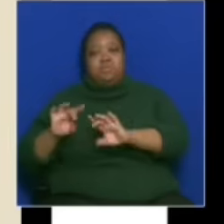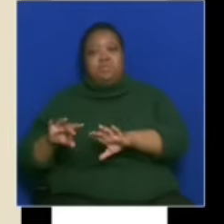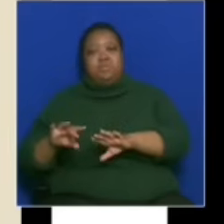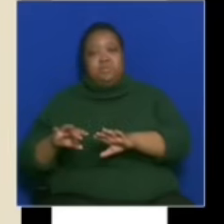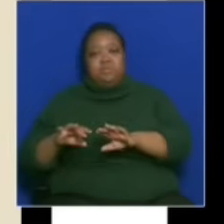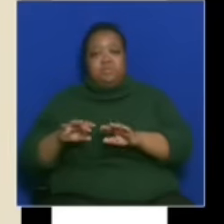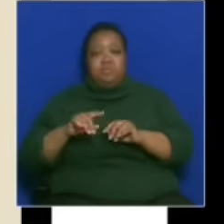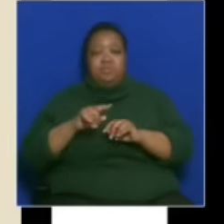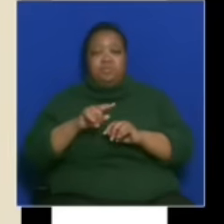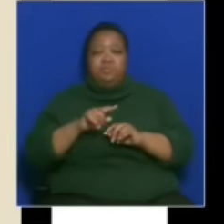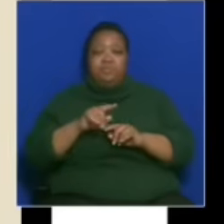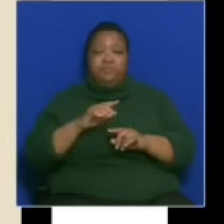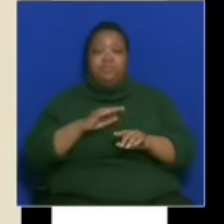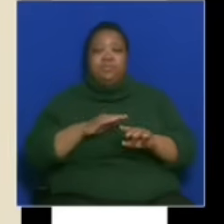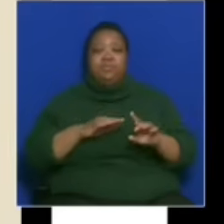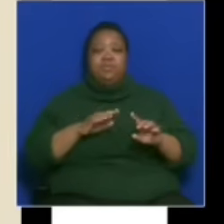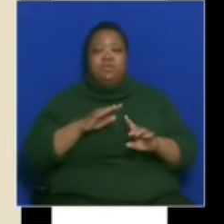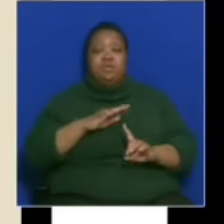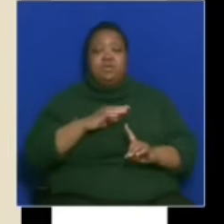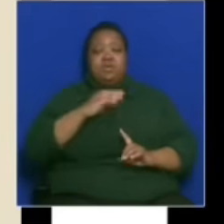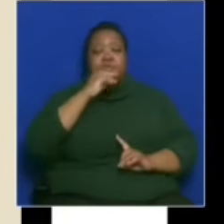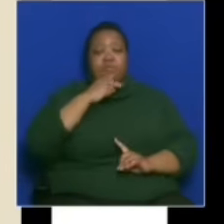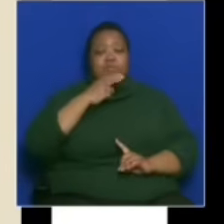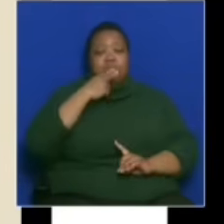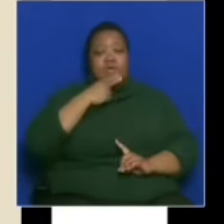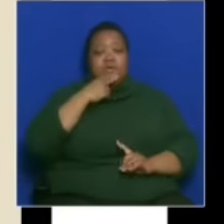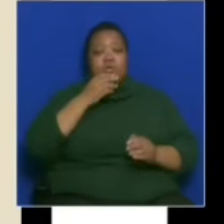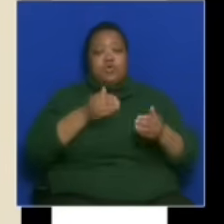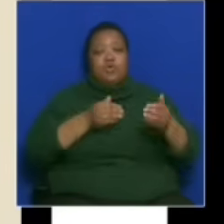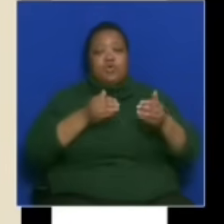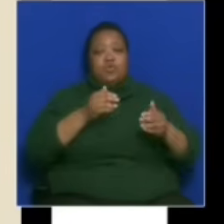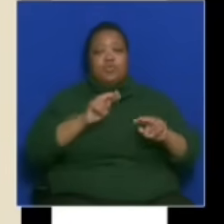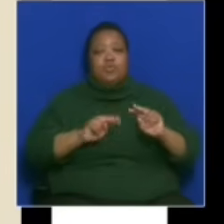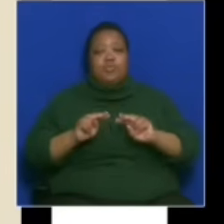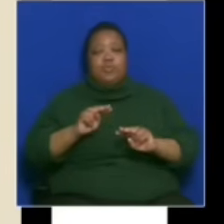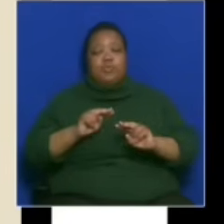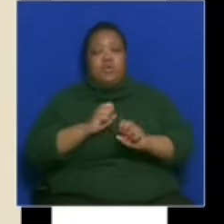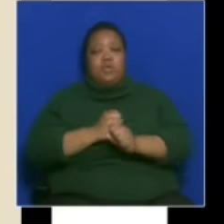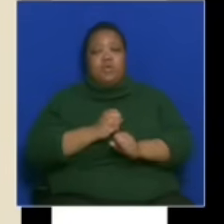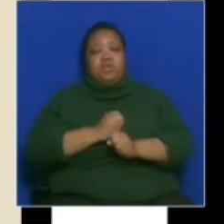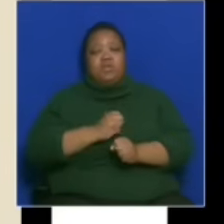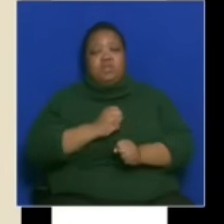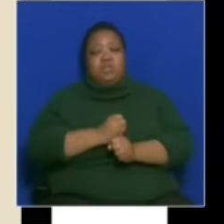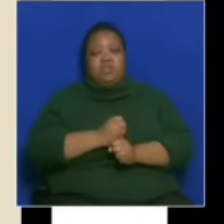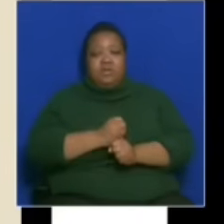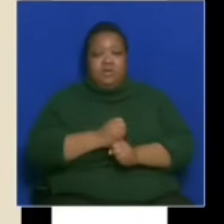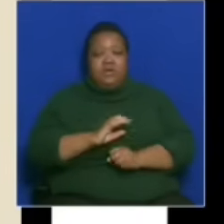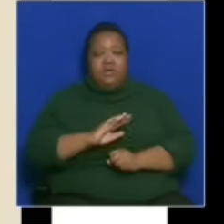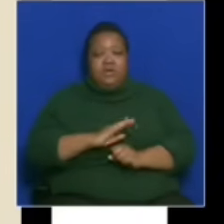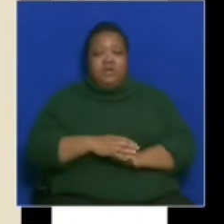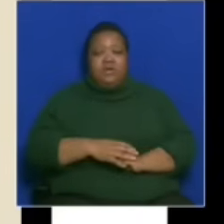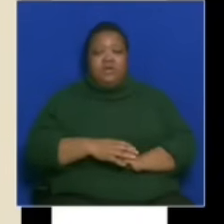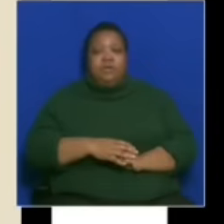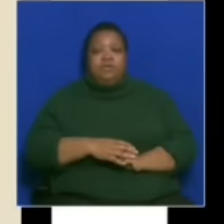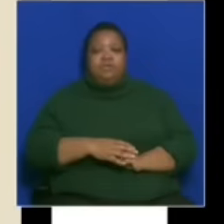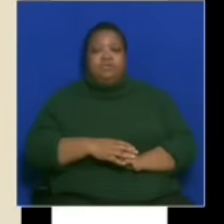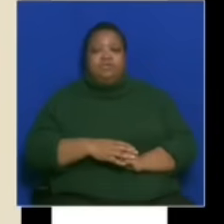Tobacco Control Products Act operation, which is against Remington